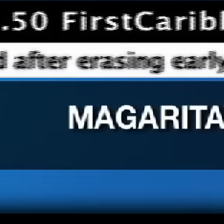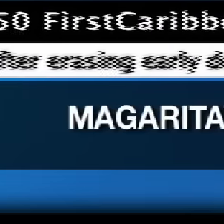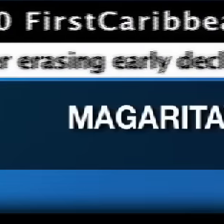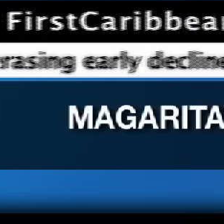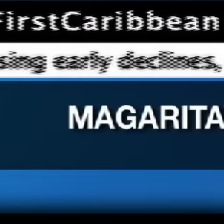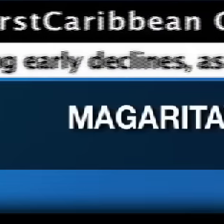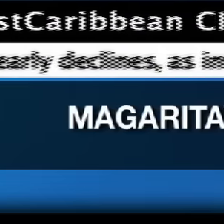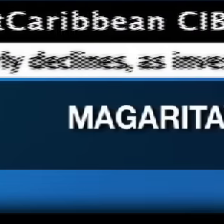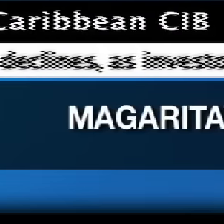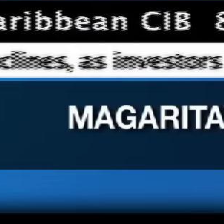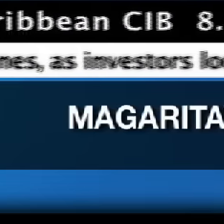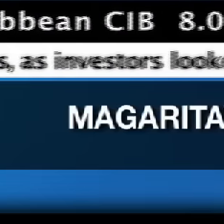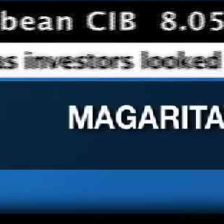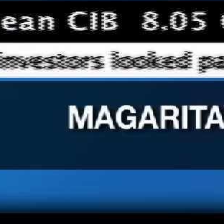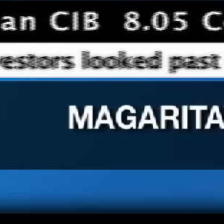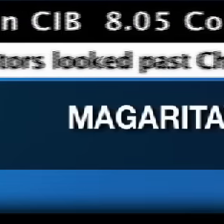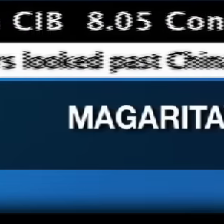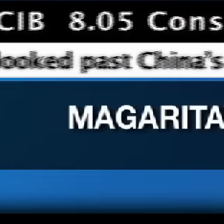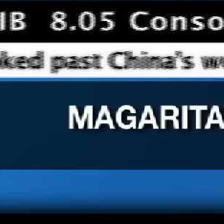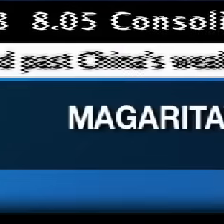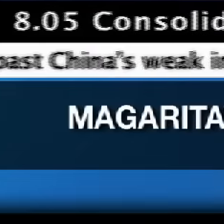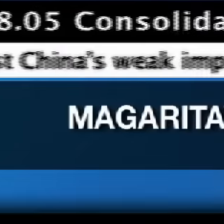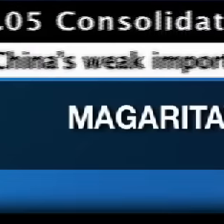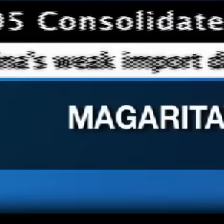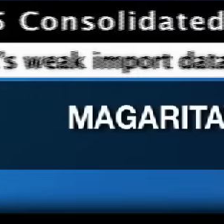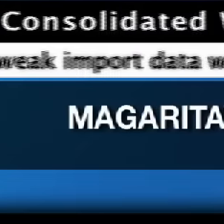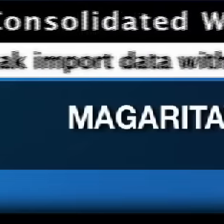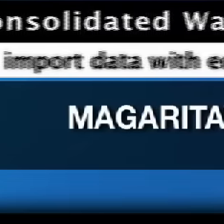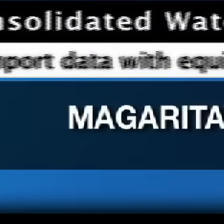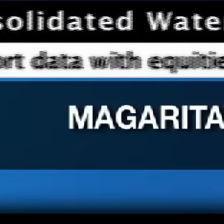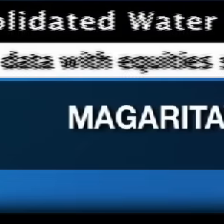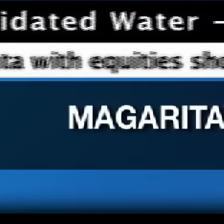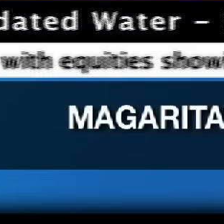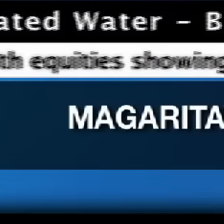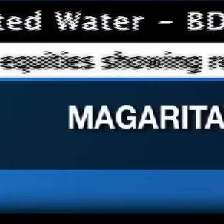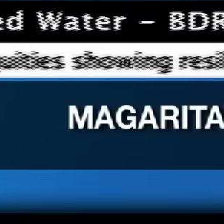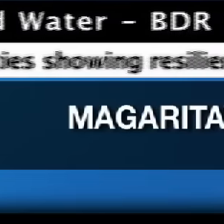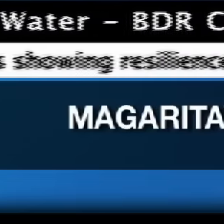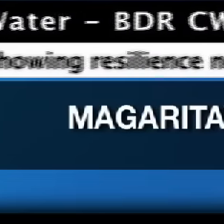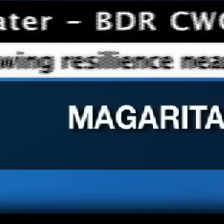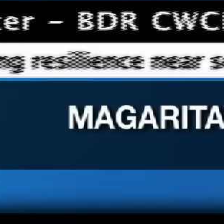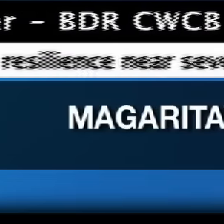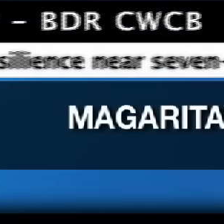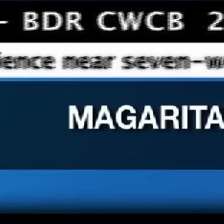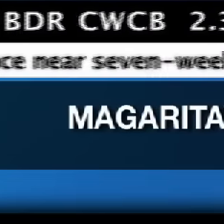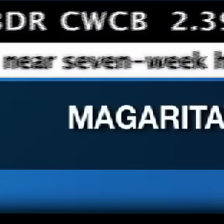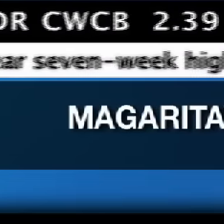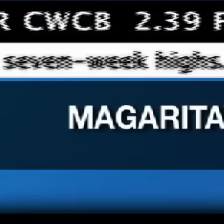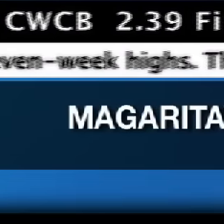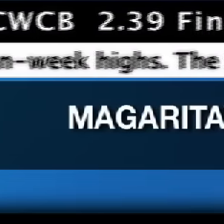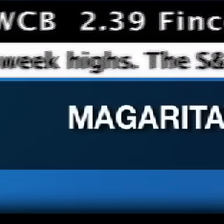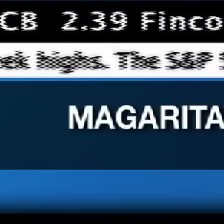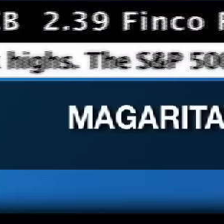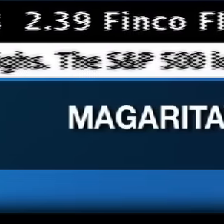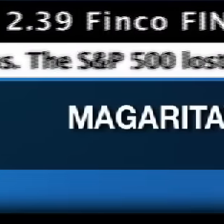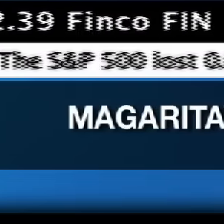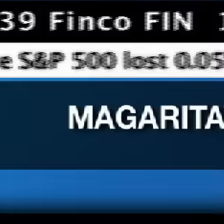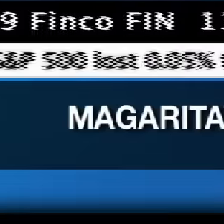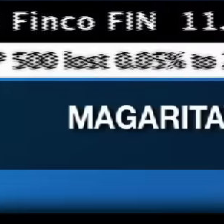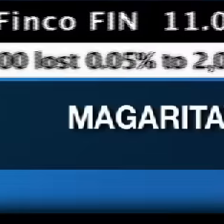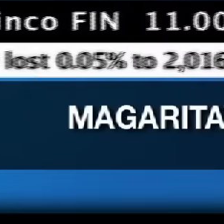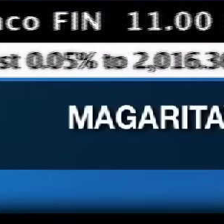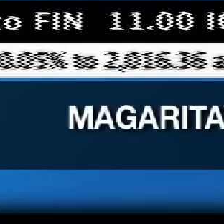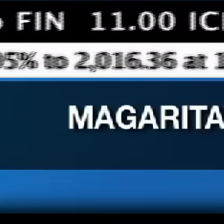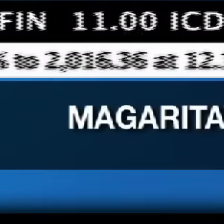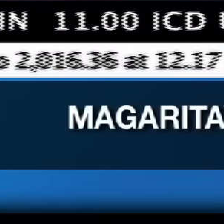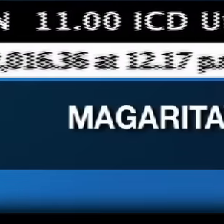the Bahamas this fall with an open-air location on Paradise Island. Margaritaville Chief Executive John Colin said Margaritaville is the